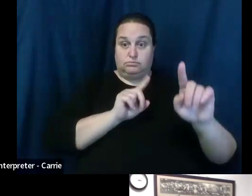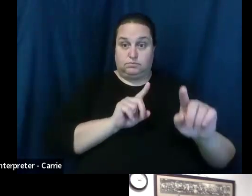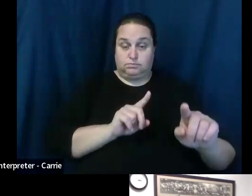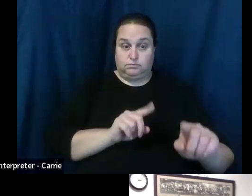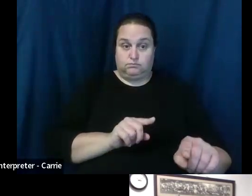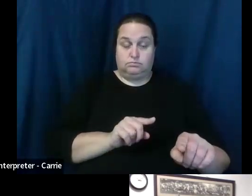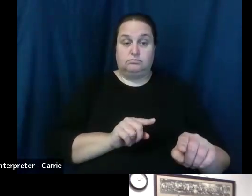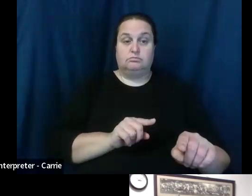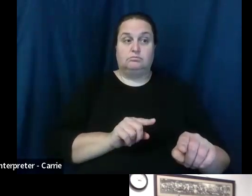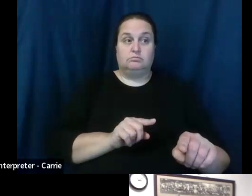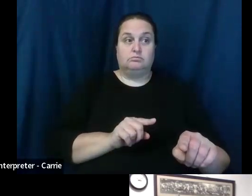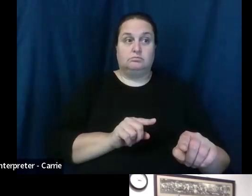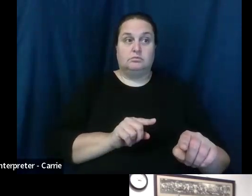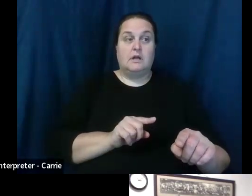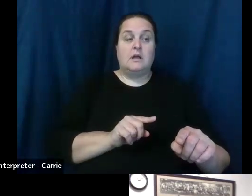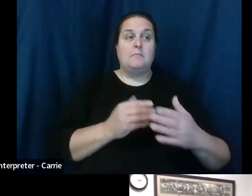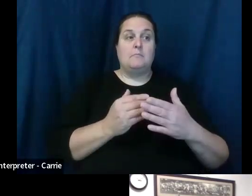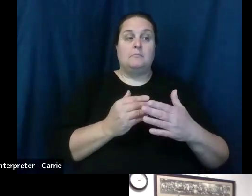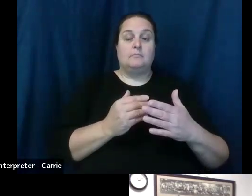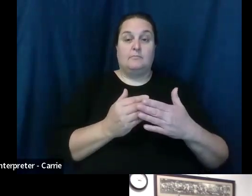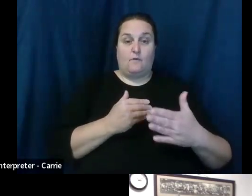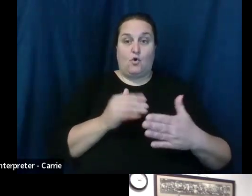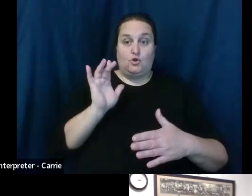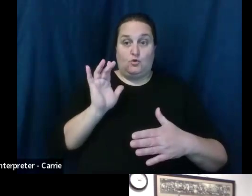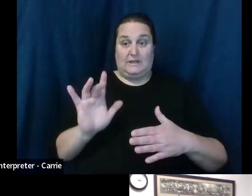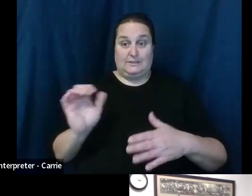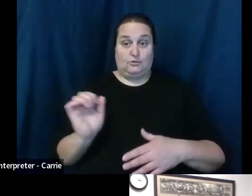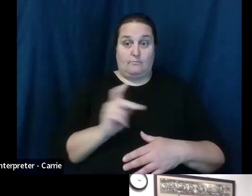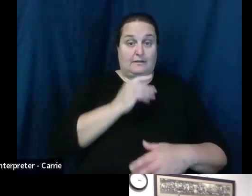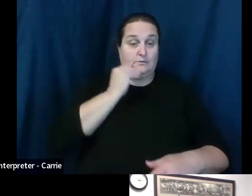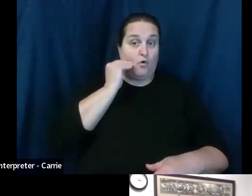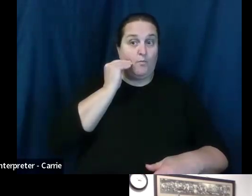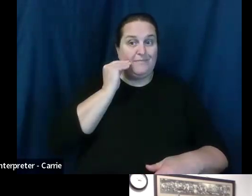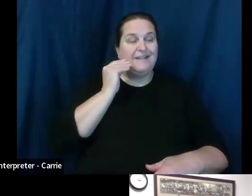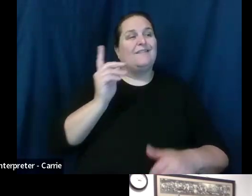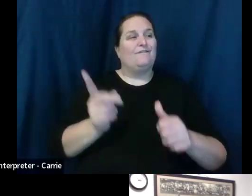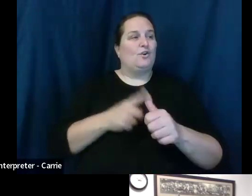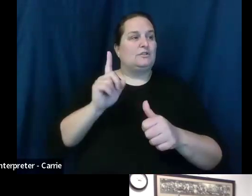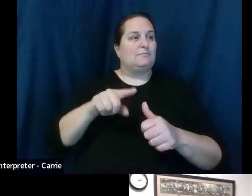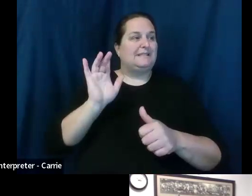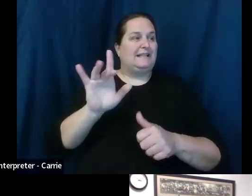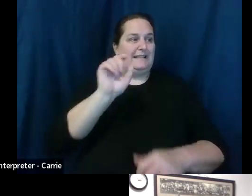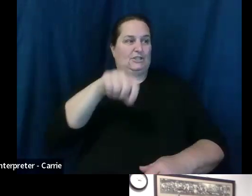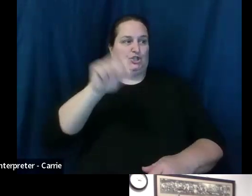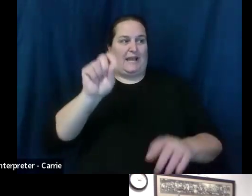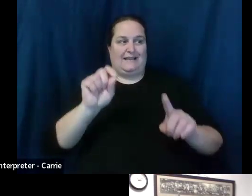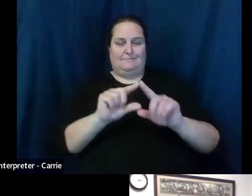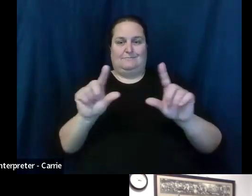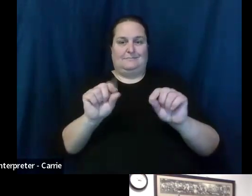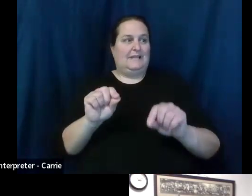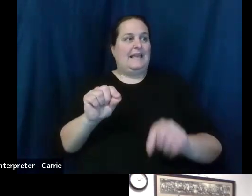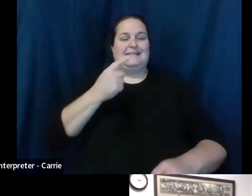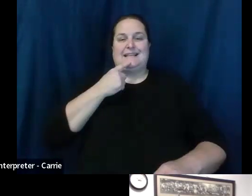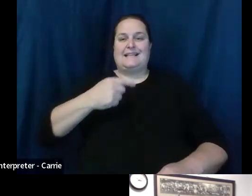before you click any of the other buttons to go back to the home page, make sure you click this little checkbox here that just says I